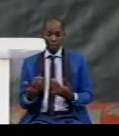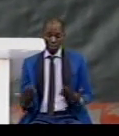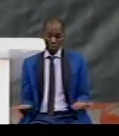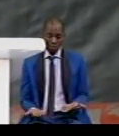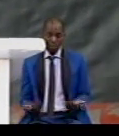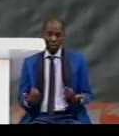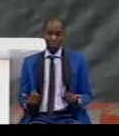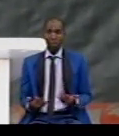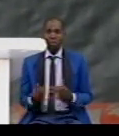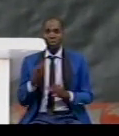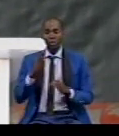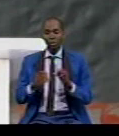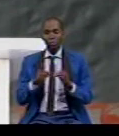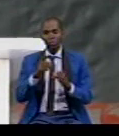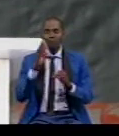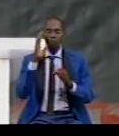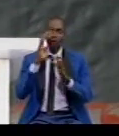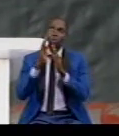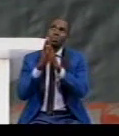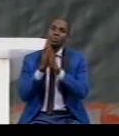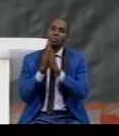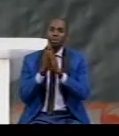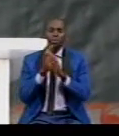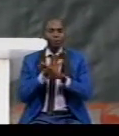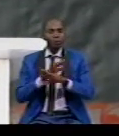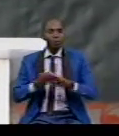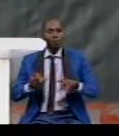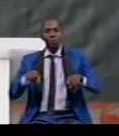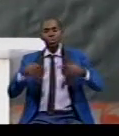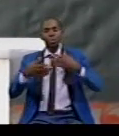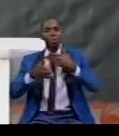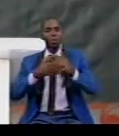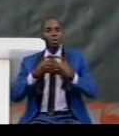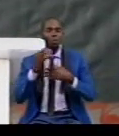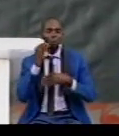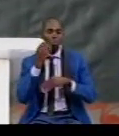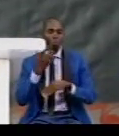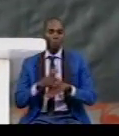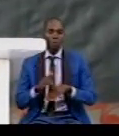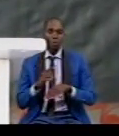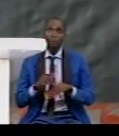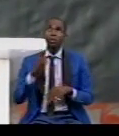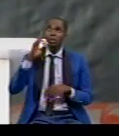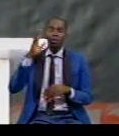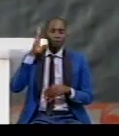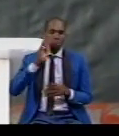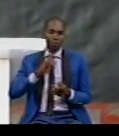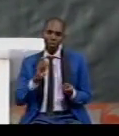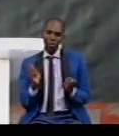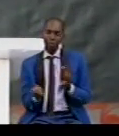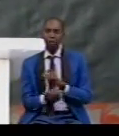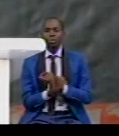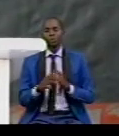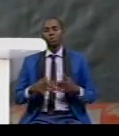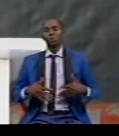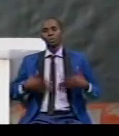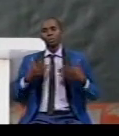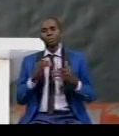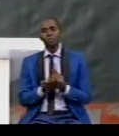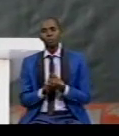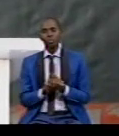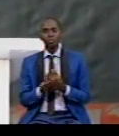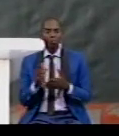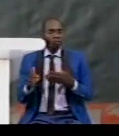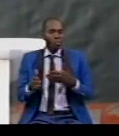upon the have name you observed of God, that? Don't have you go repented? Back home empty-handed. It will change your loss to recovery. He told us to make